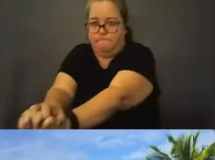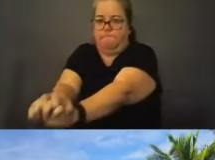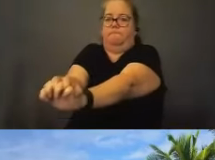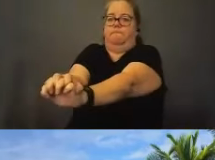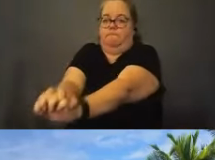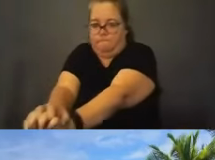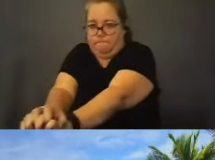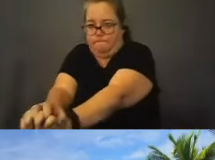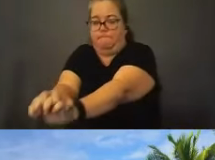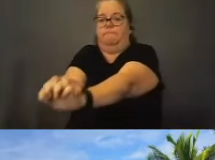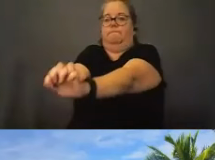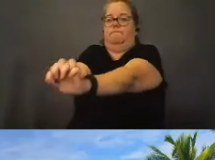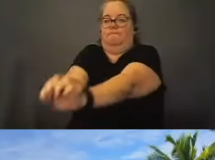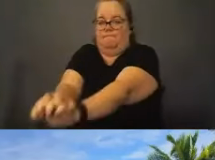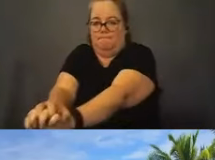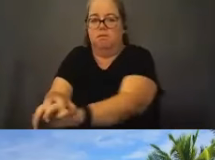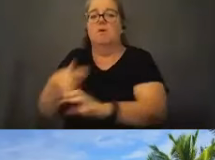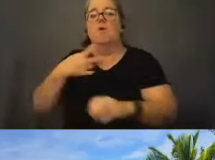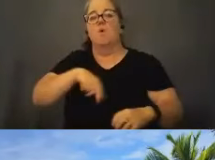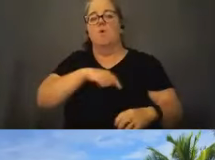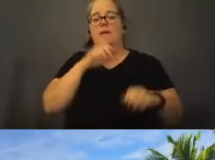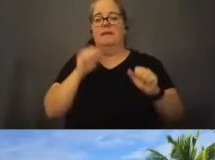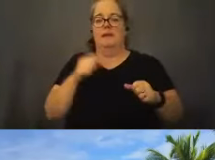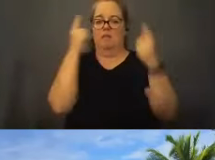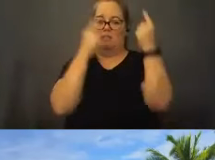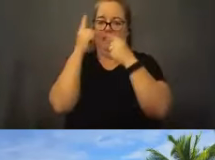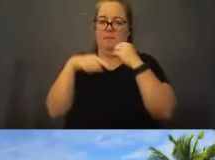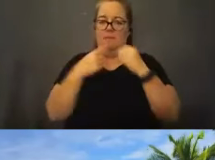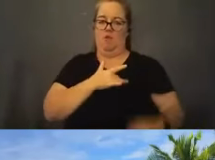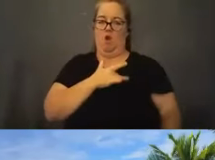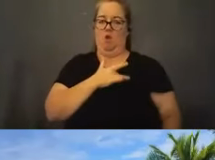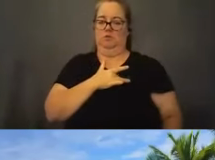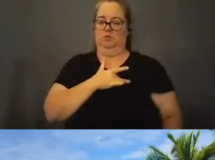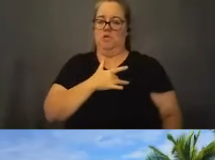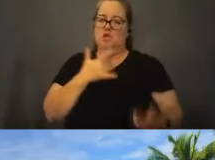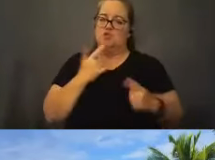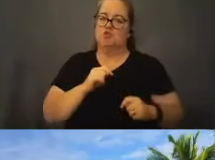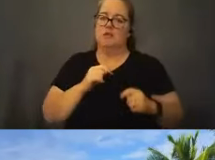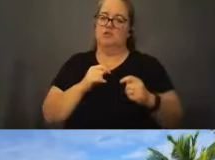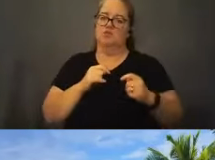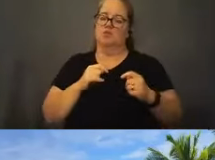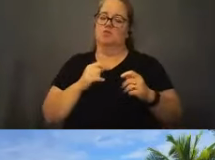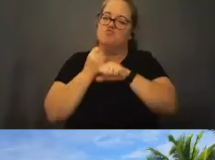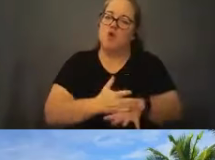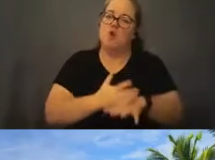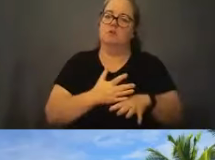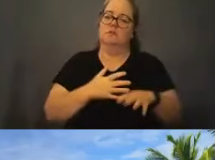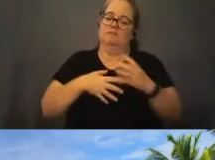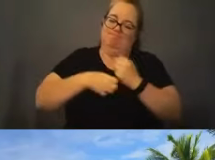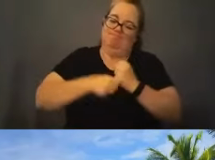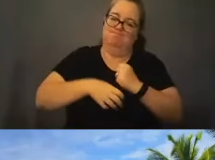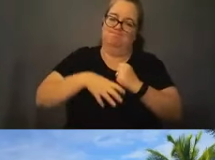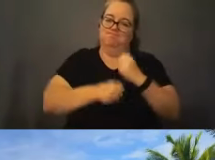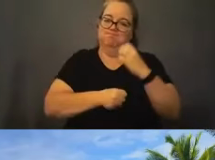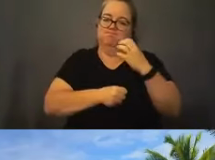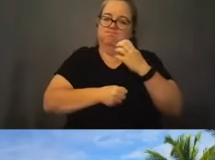way, so that we're thinking of that heart, and we're trying to squeeze the blood out of it and let the blood